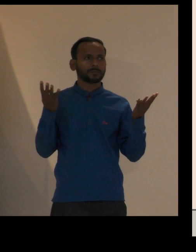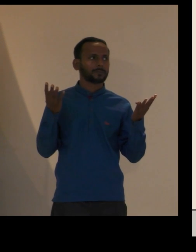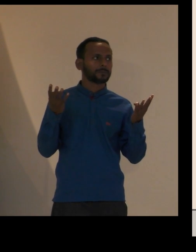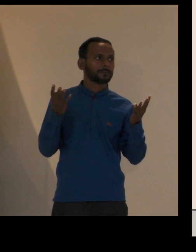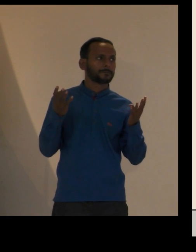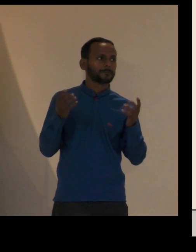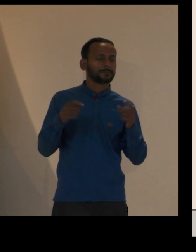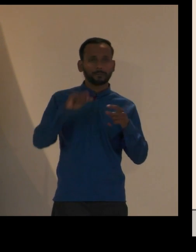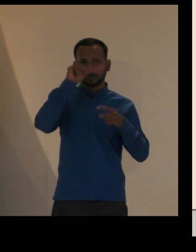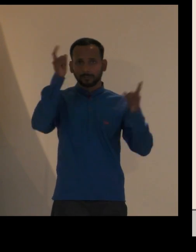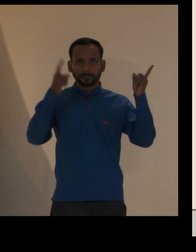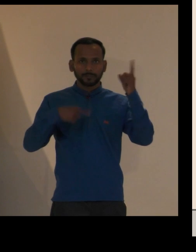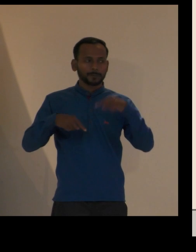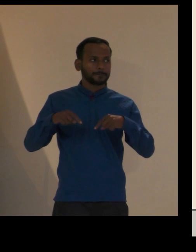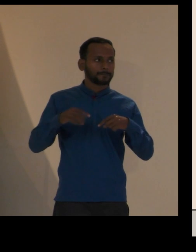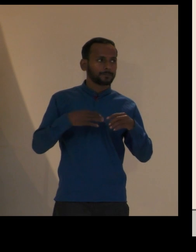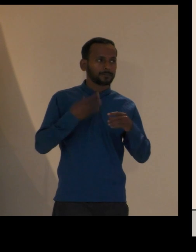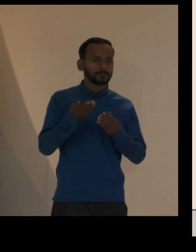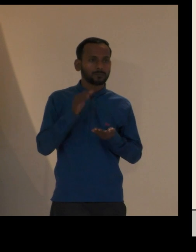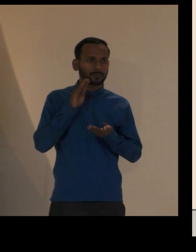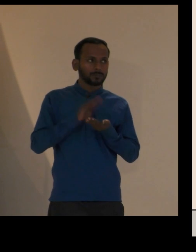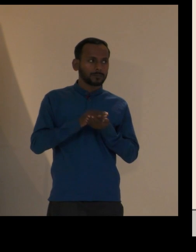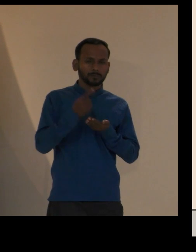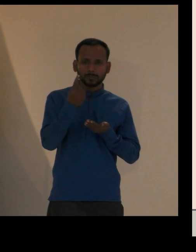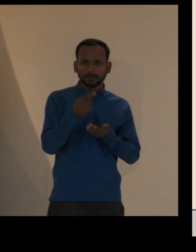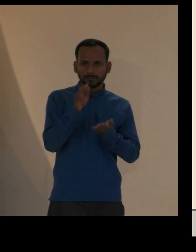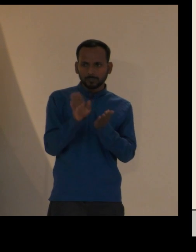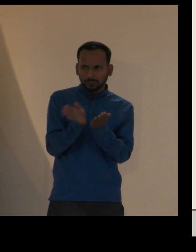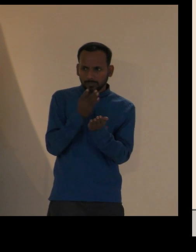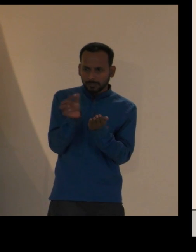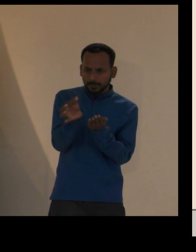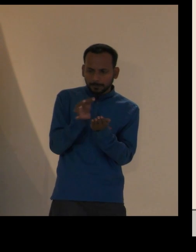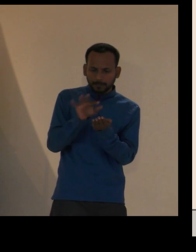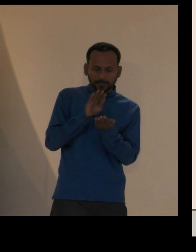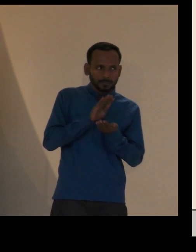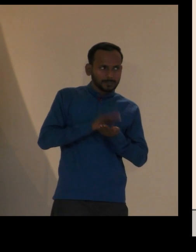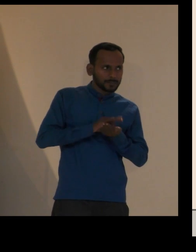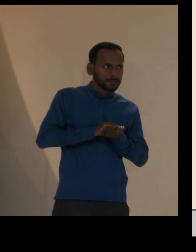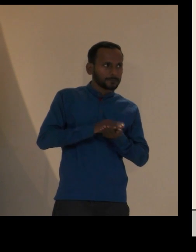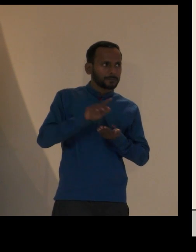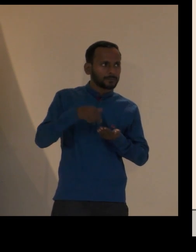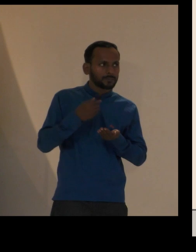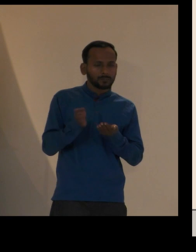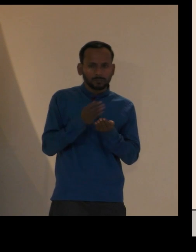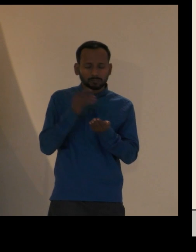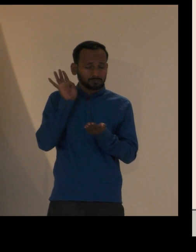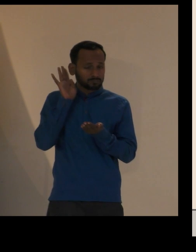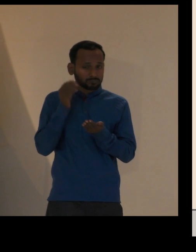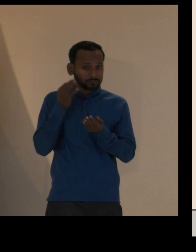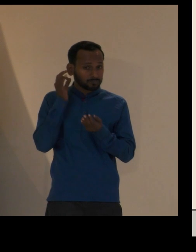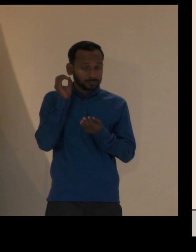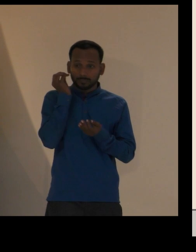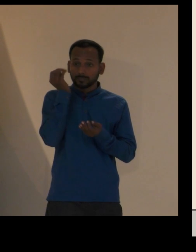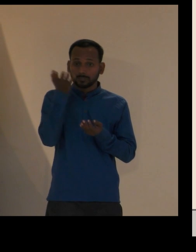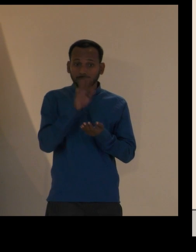activists in India have kept every single piece of paper that they had ever worked with a lot of discipline, a lot of